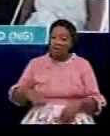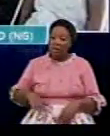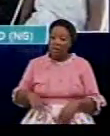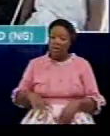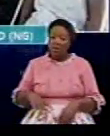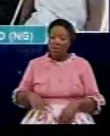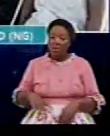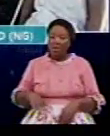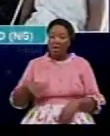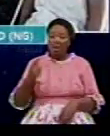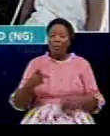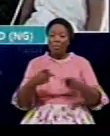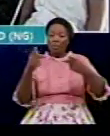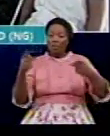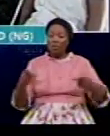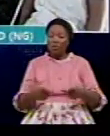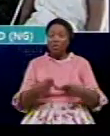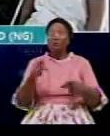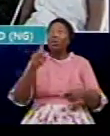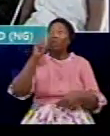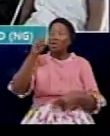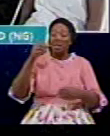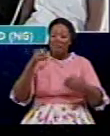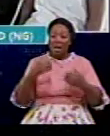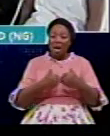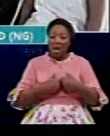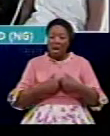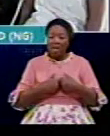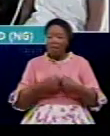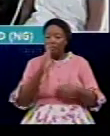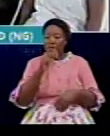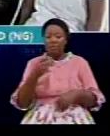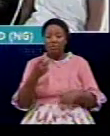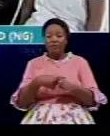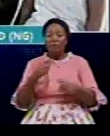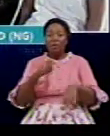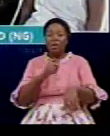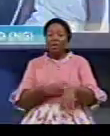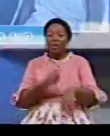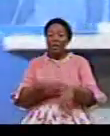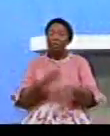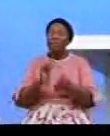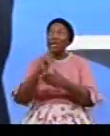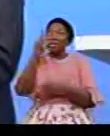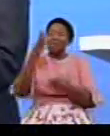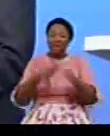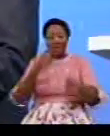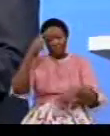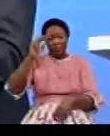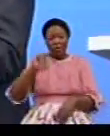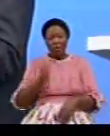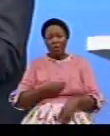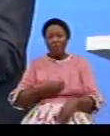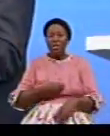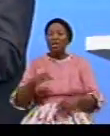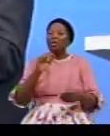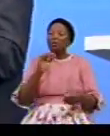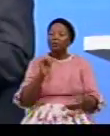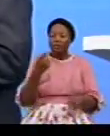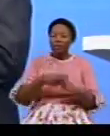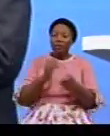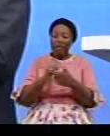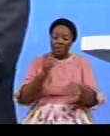voice, I will come into him, I'll sup with him and fellowship with him,